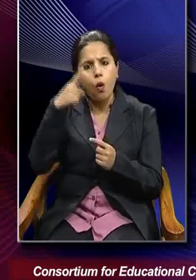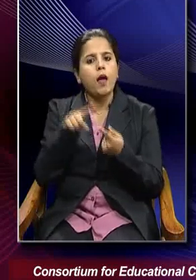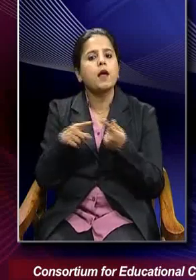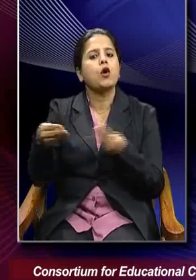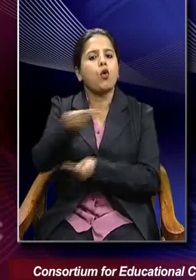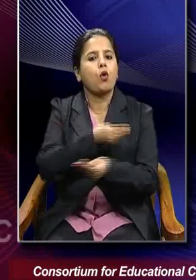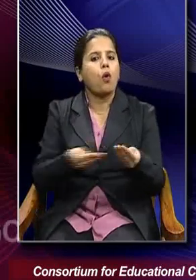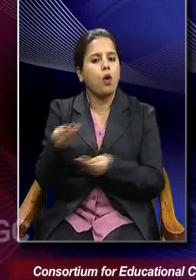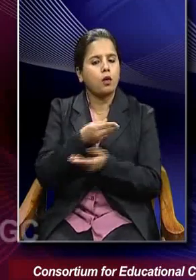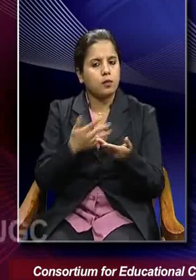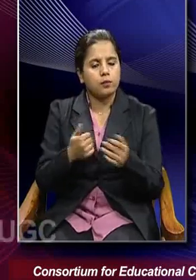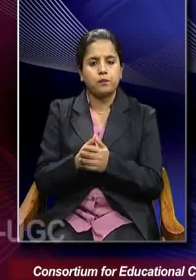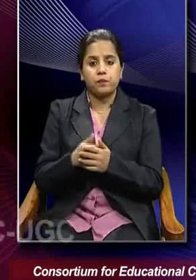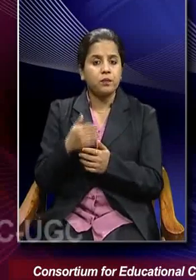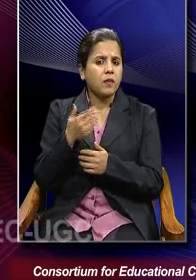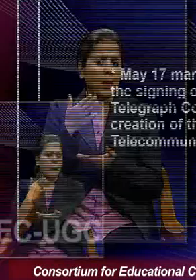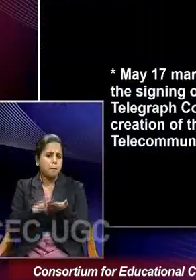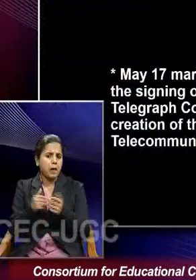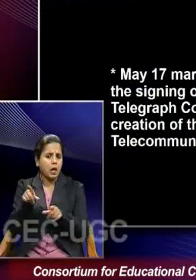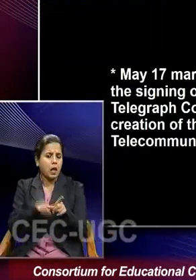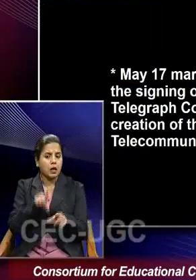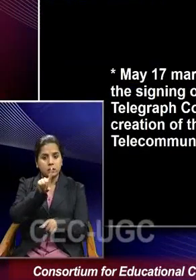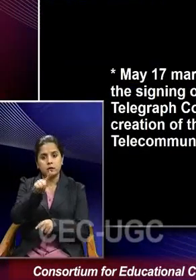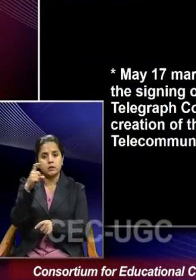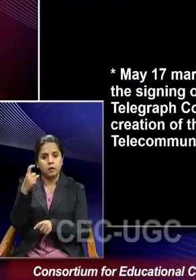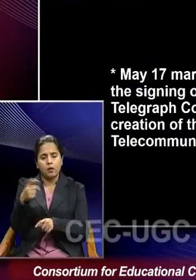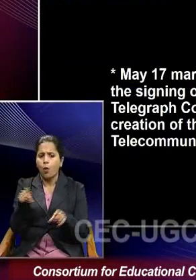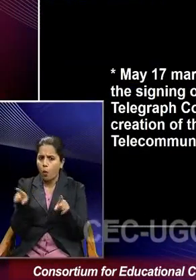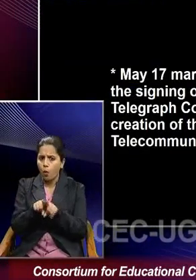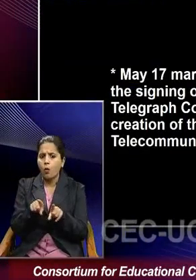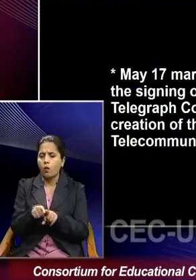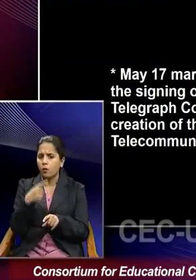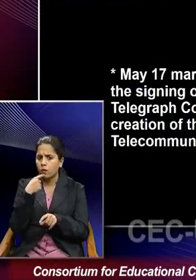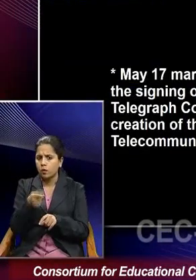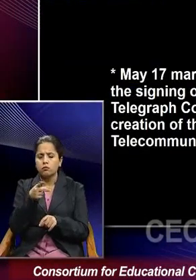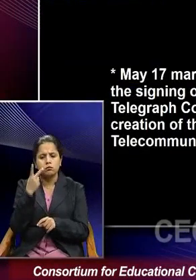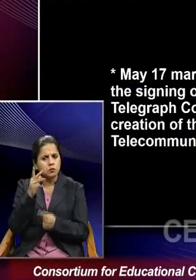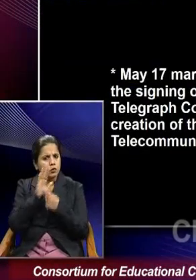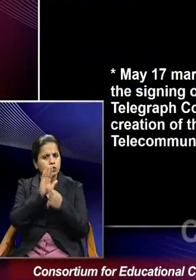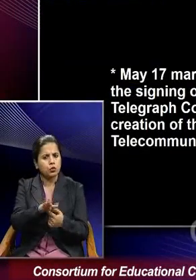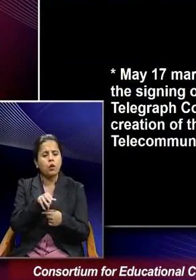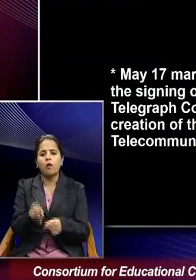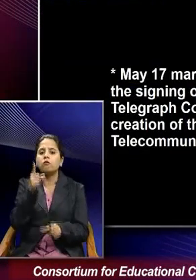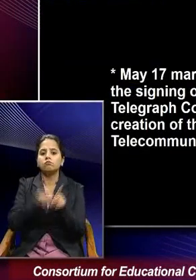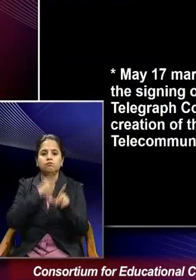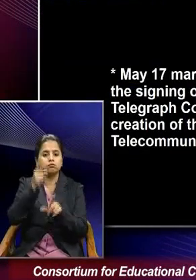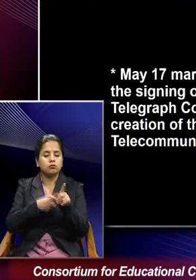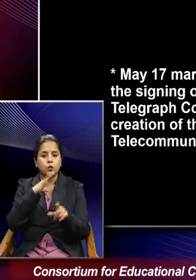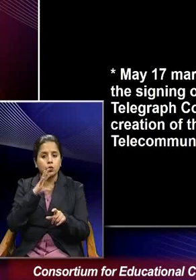economies. May 17 also marks the anniversary